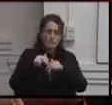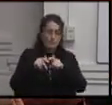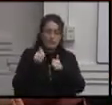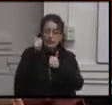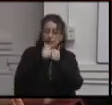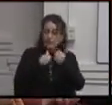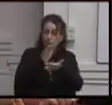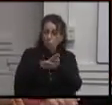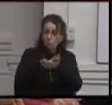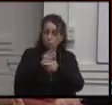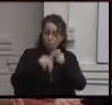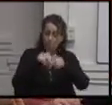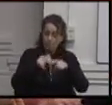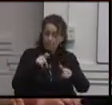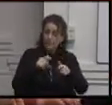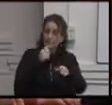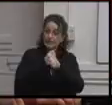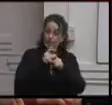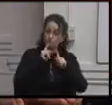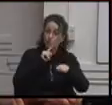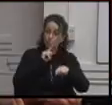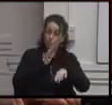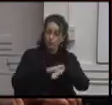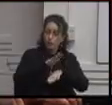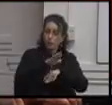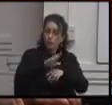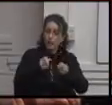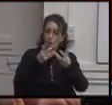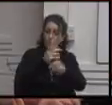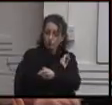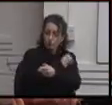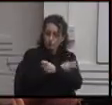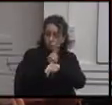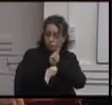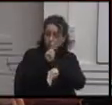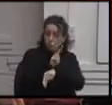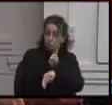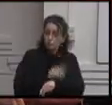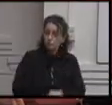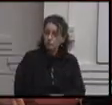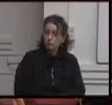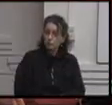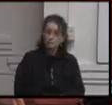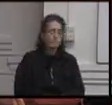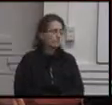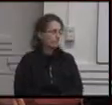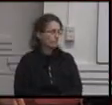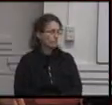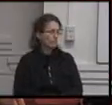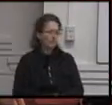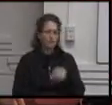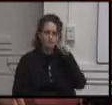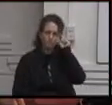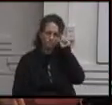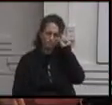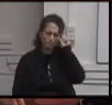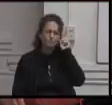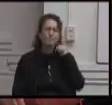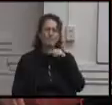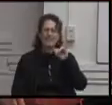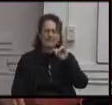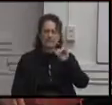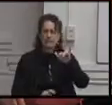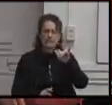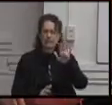their energy usage and trends or changes in their energy usage, and if that's happening as well. I'm gonna ask that discussion